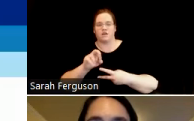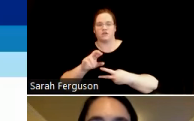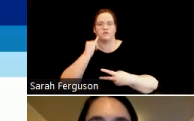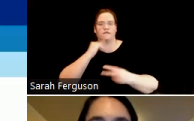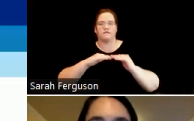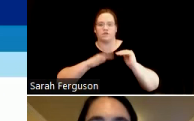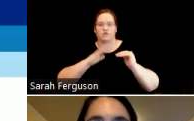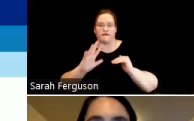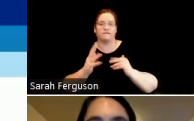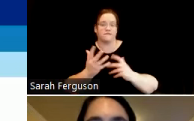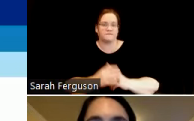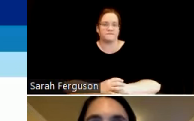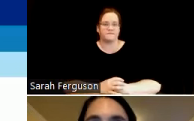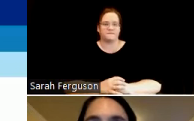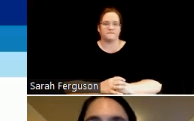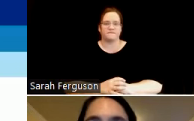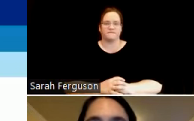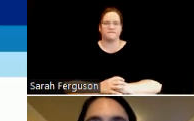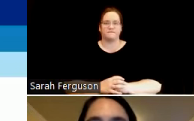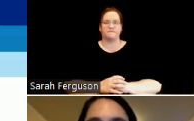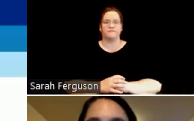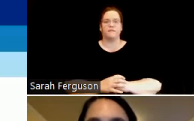Next slide, please.